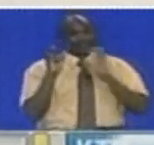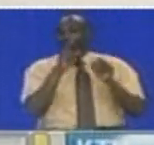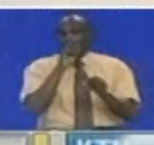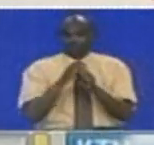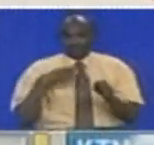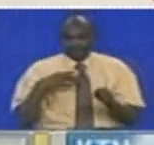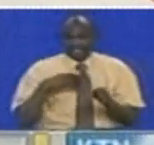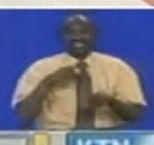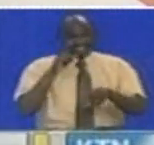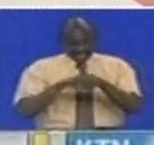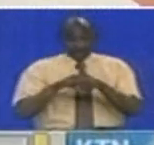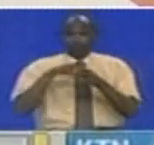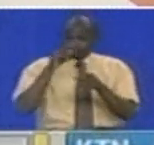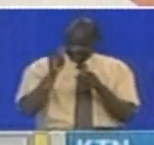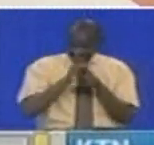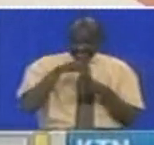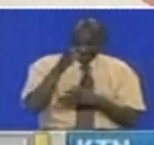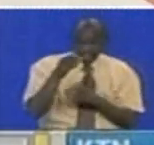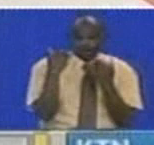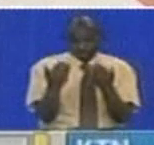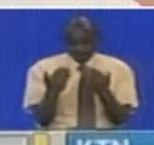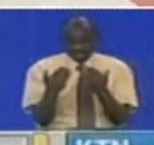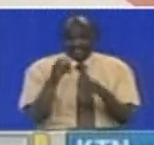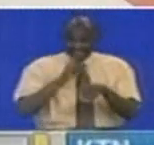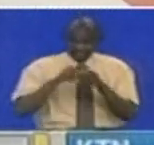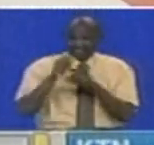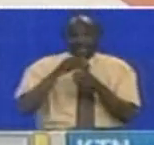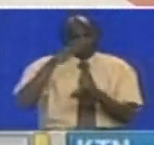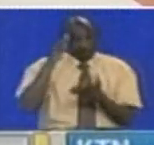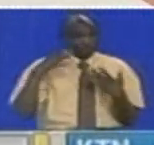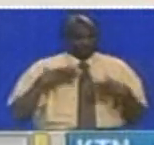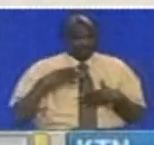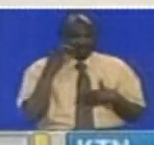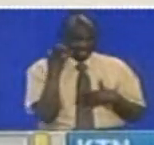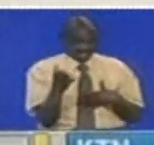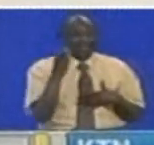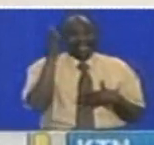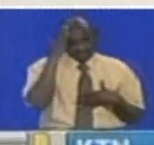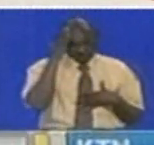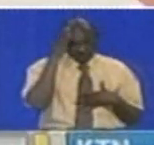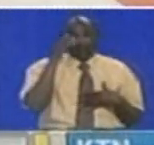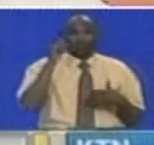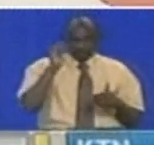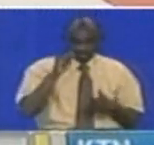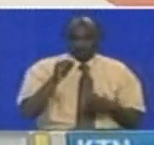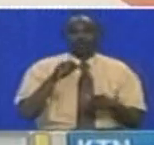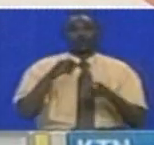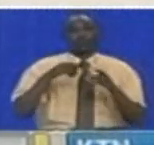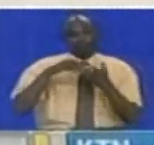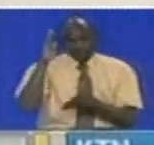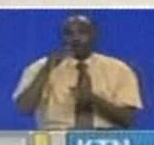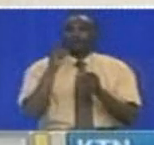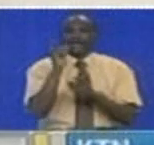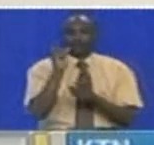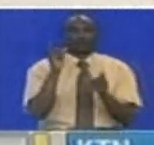The more we train more youths, the more we train more people, the more I know we will be able to get more